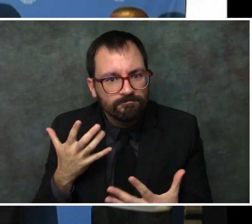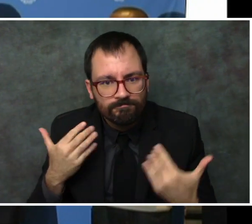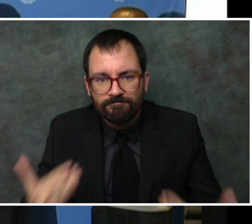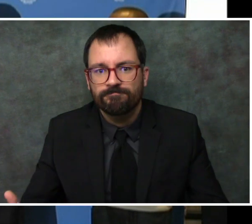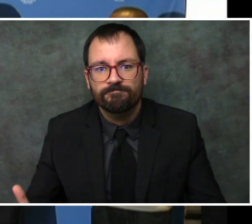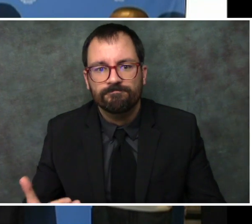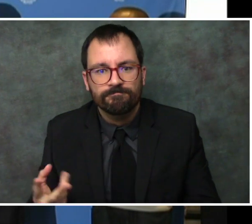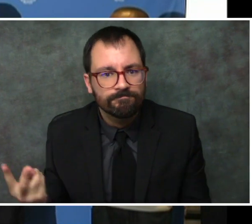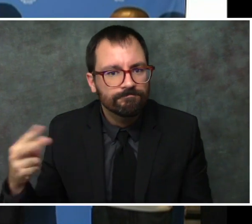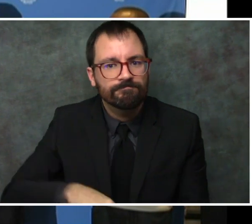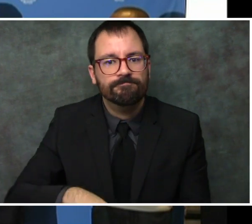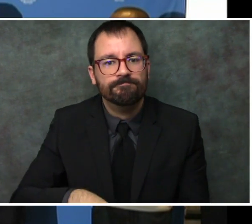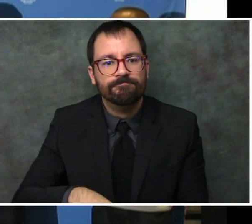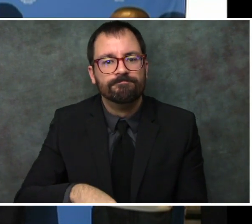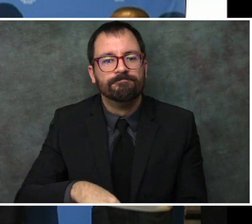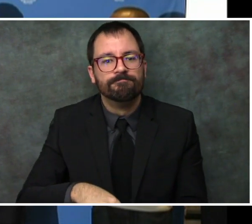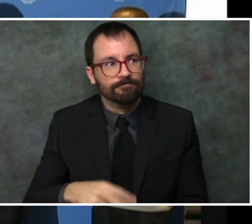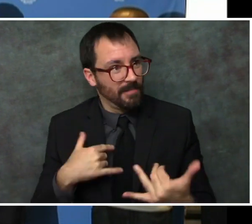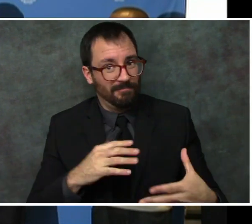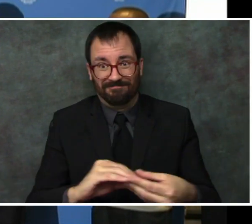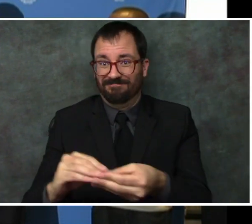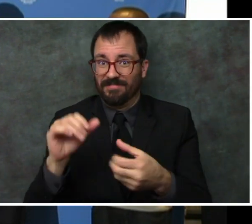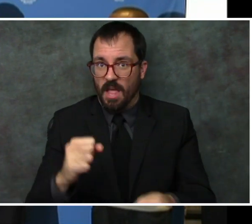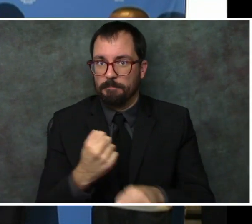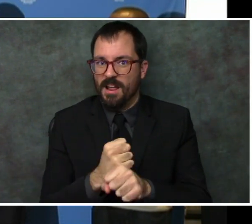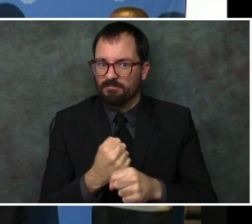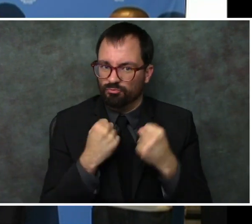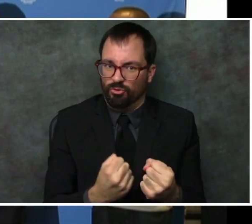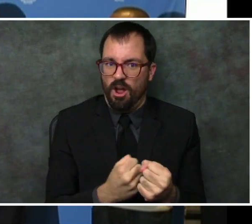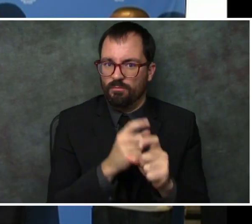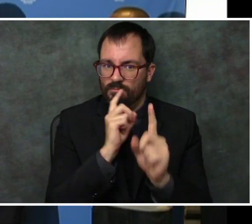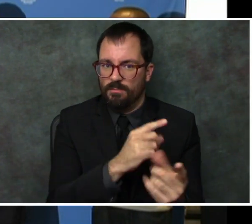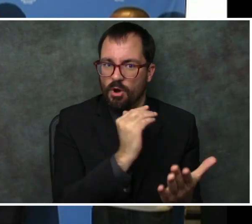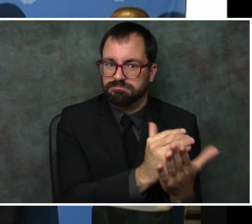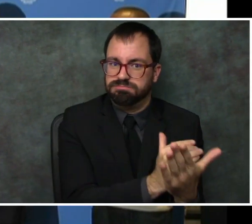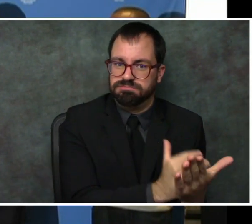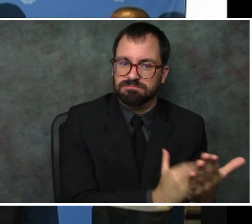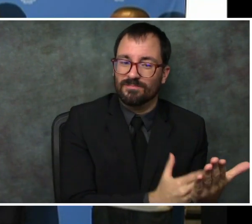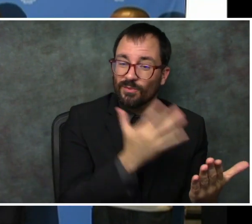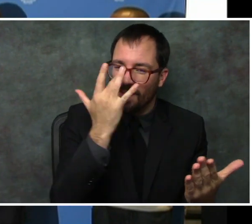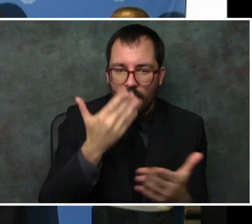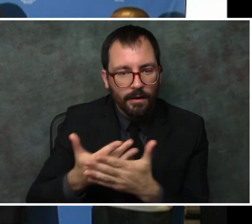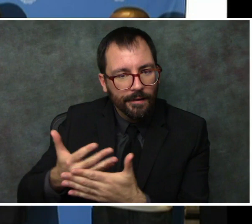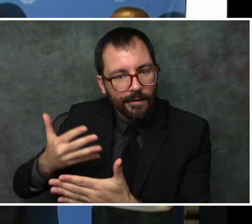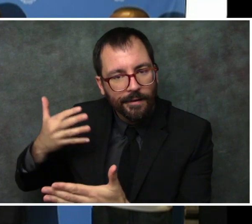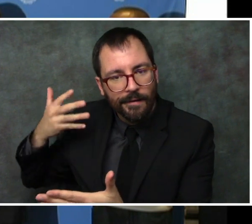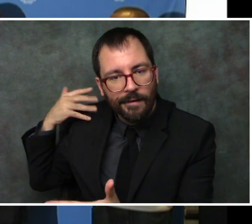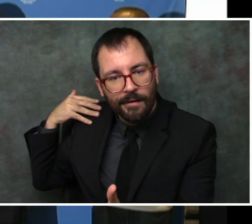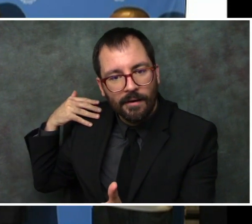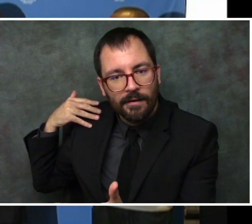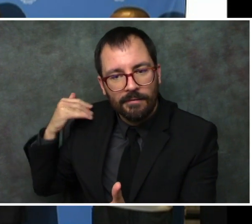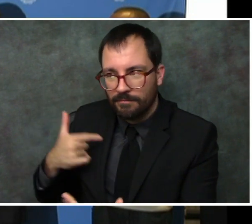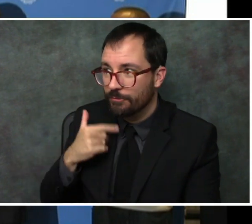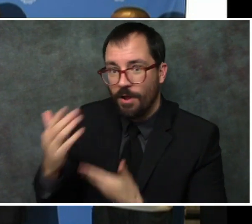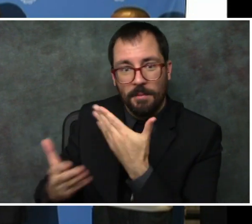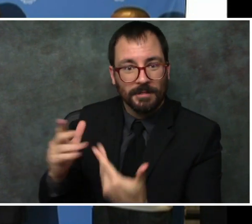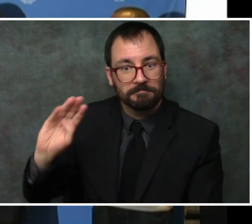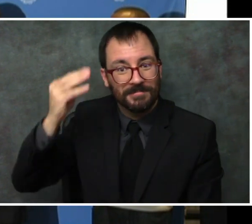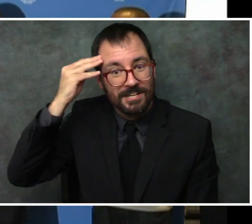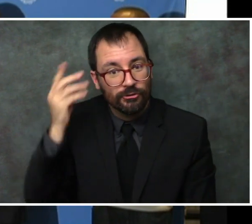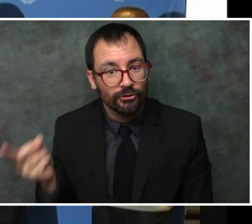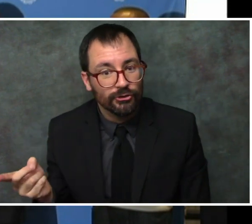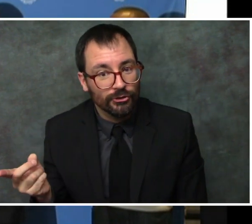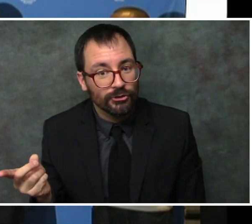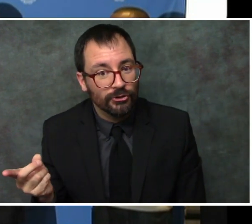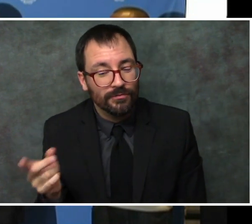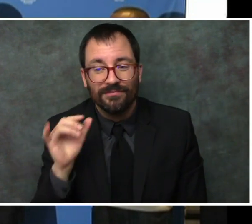mayor recommendations that are not only innovative and bold, but they really do push